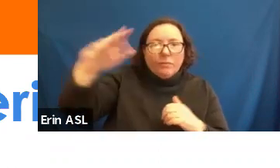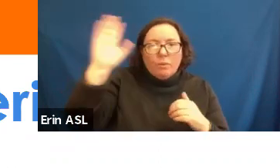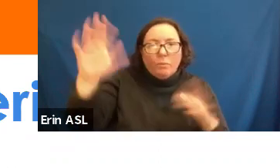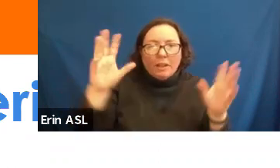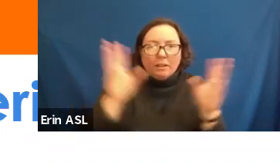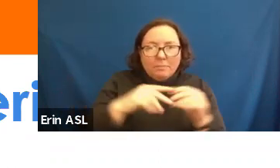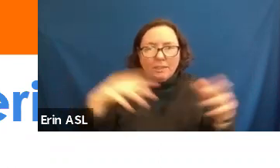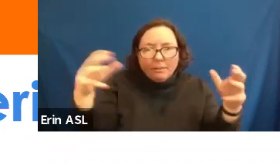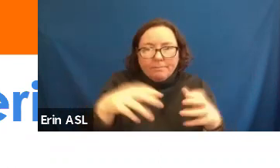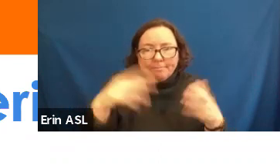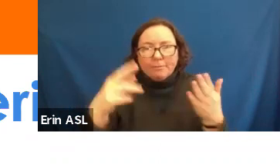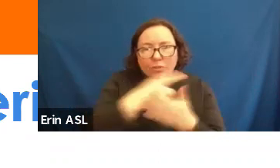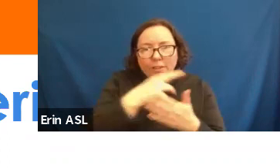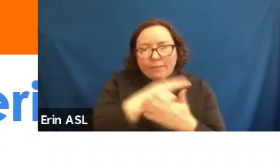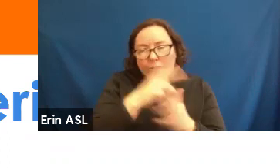Next slide, please.